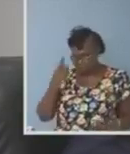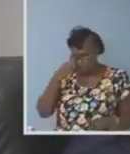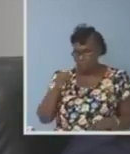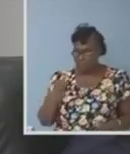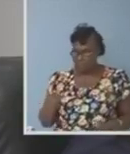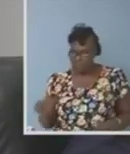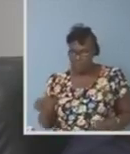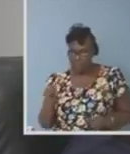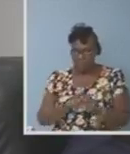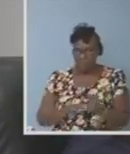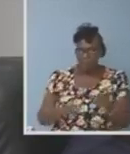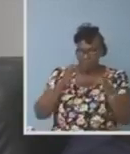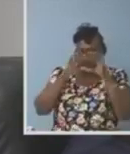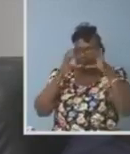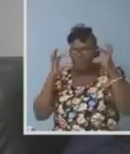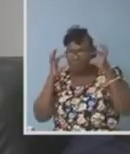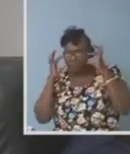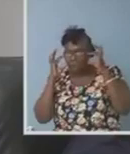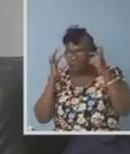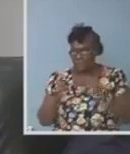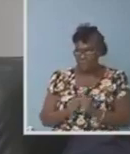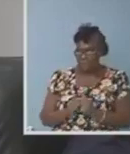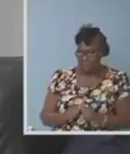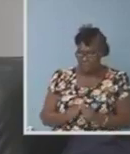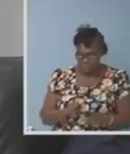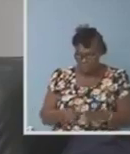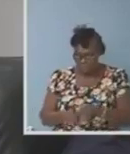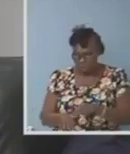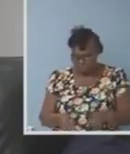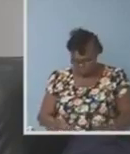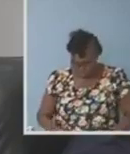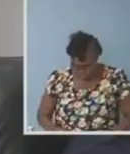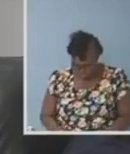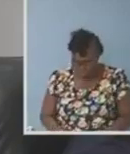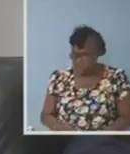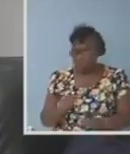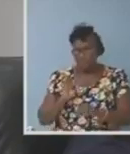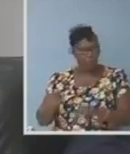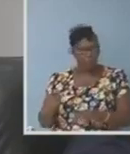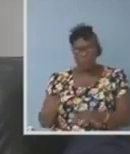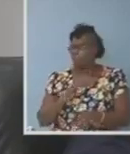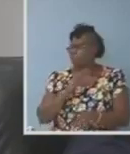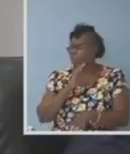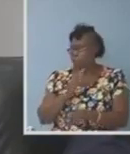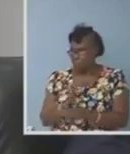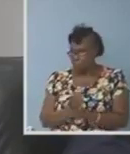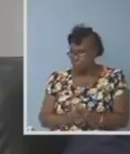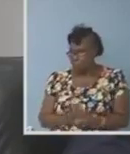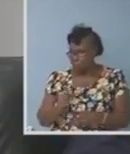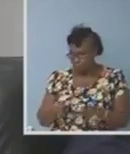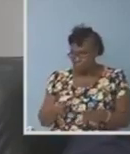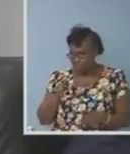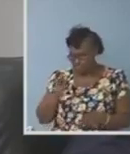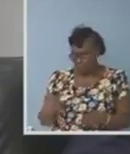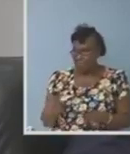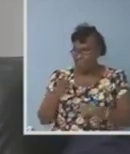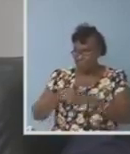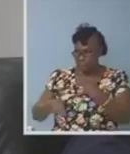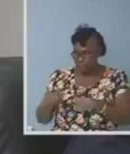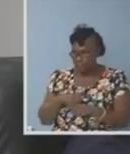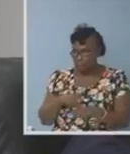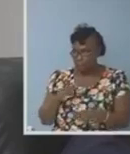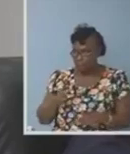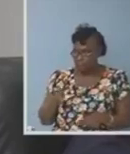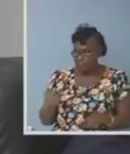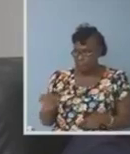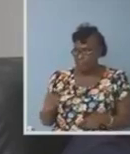themselves, because if that is the case, we will quickly exhaust what we have. So when the need arises for the use of